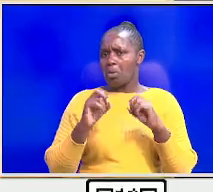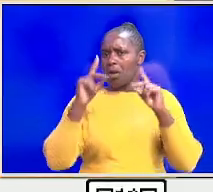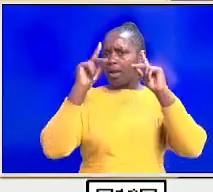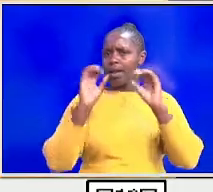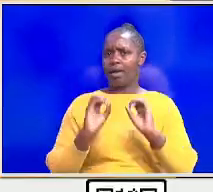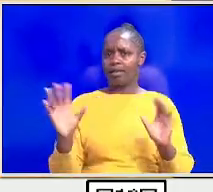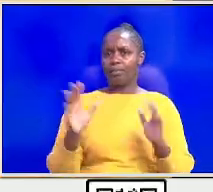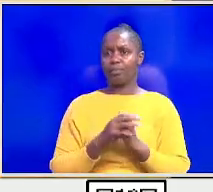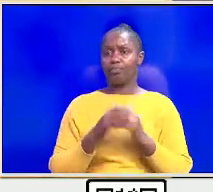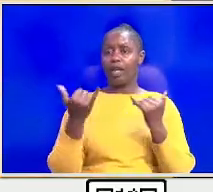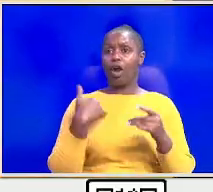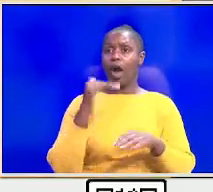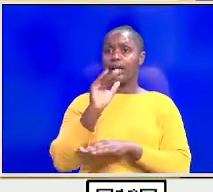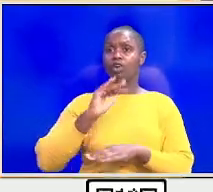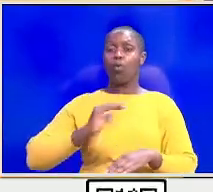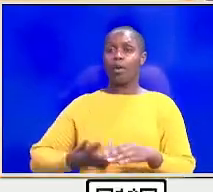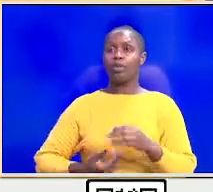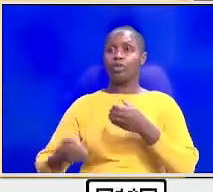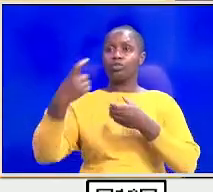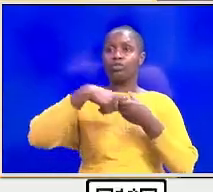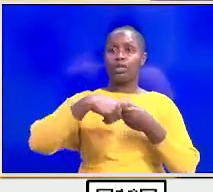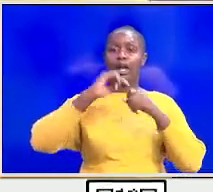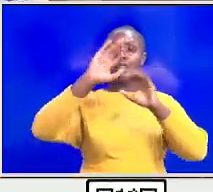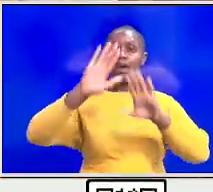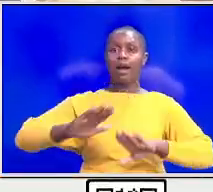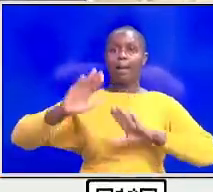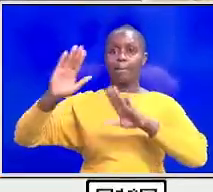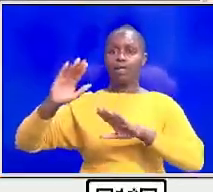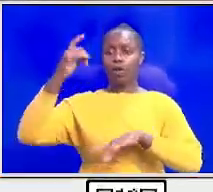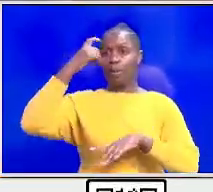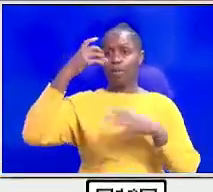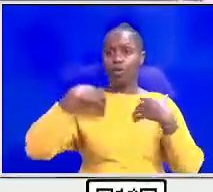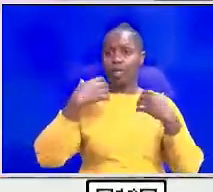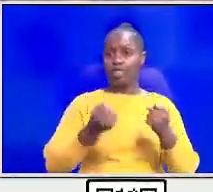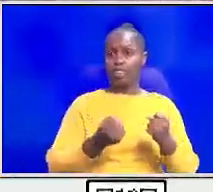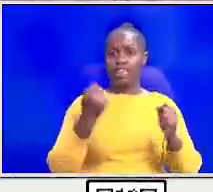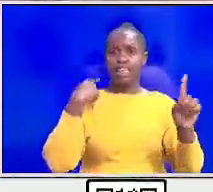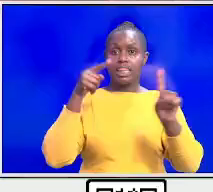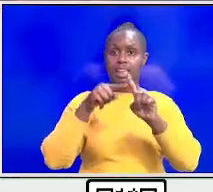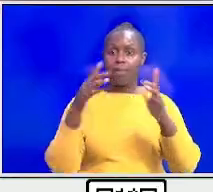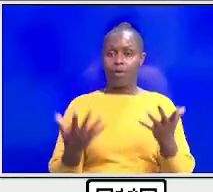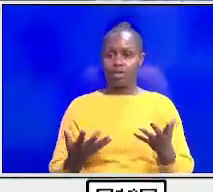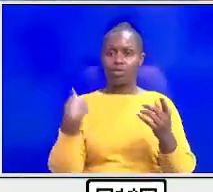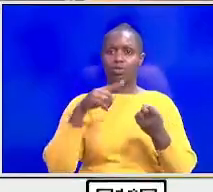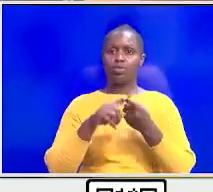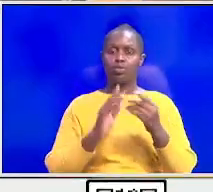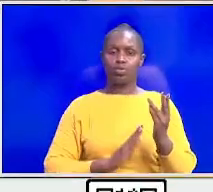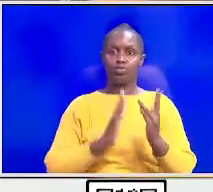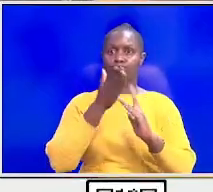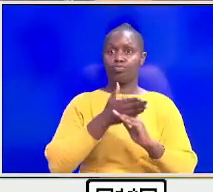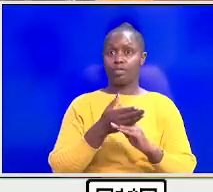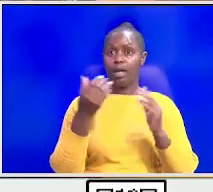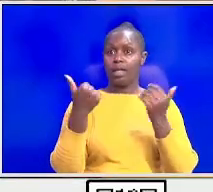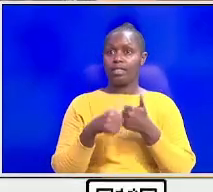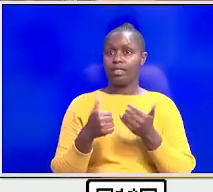they're urging more women to join the campaign on mental health awareness in an effort to bridge the mental health gap. As a mother,